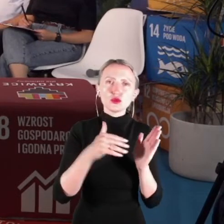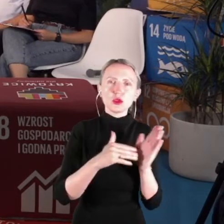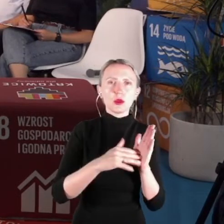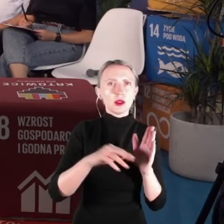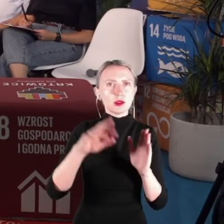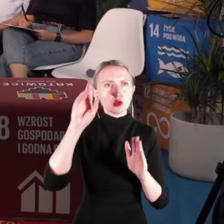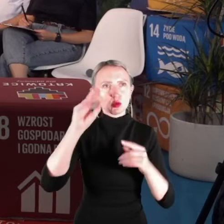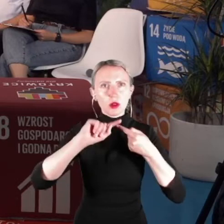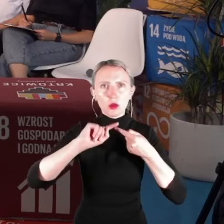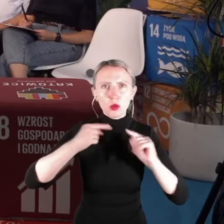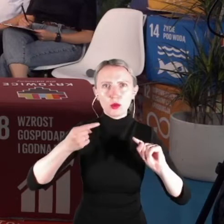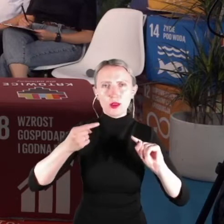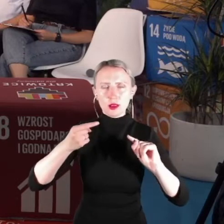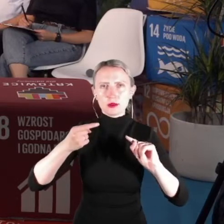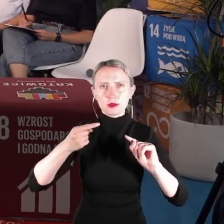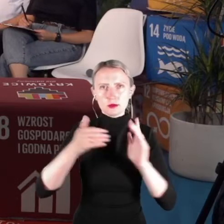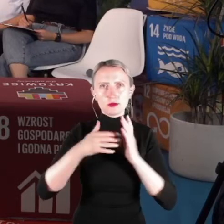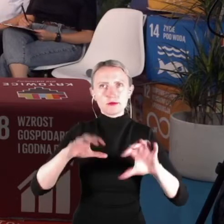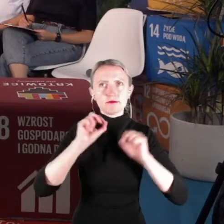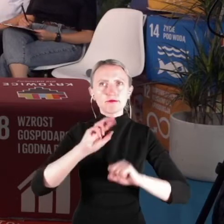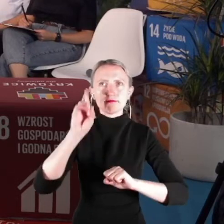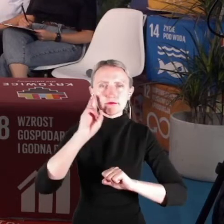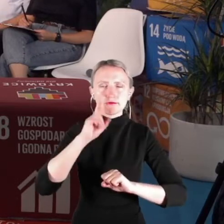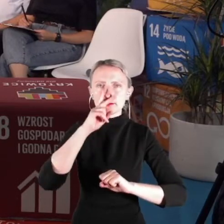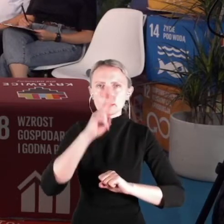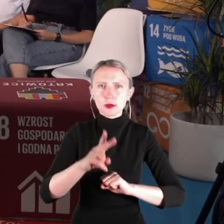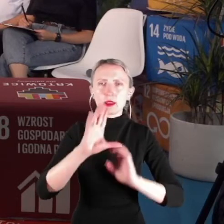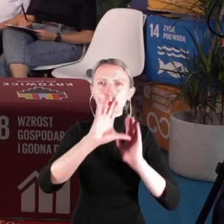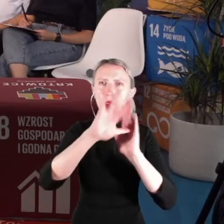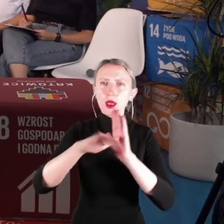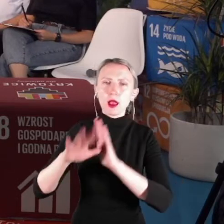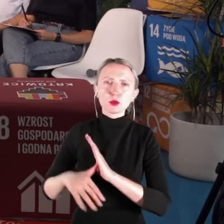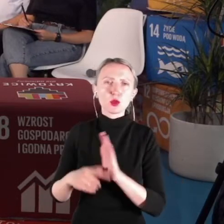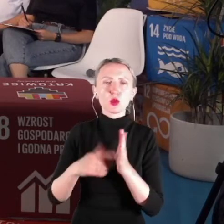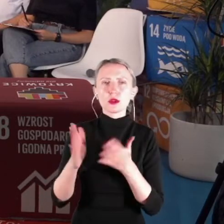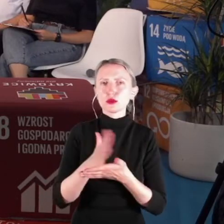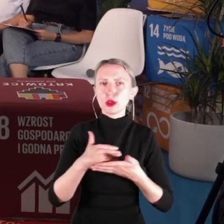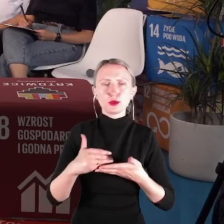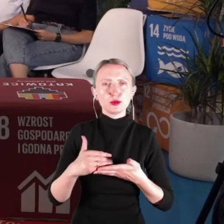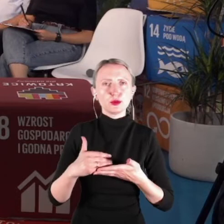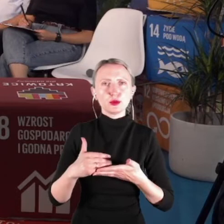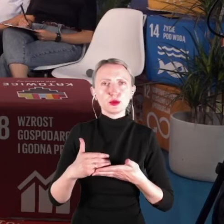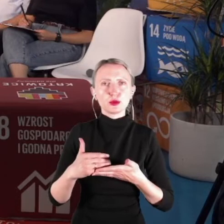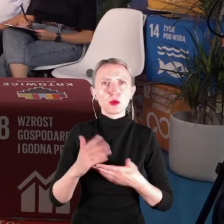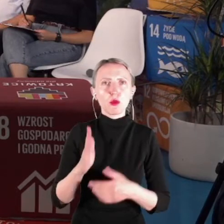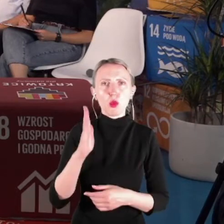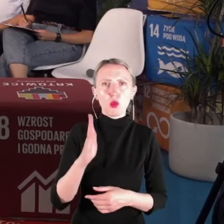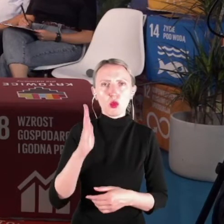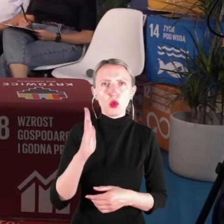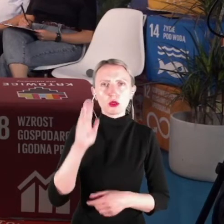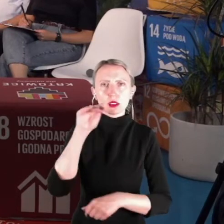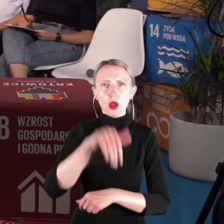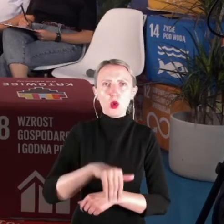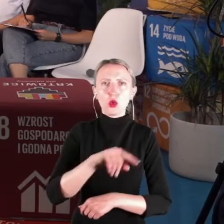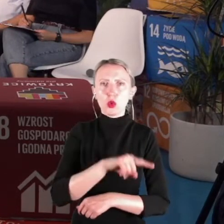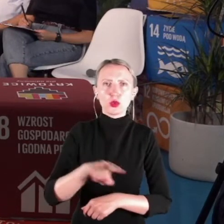of this town. It's this so-called Northwest United Power System that was from 60s and 70s